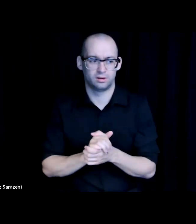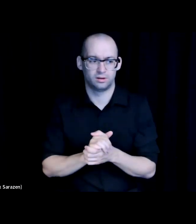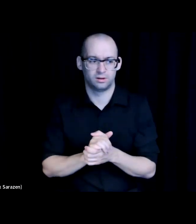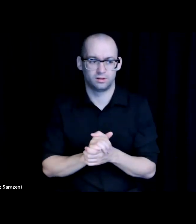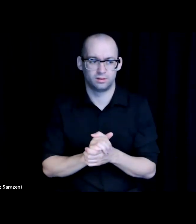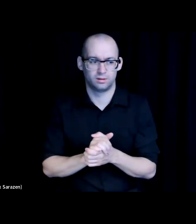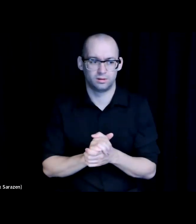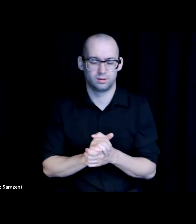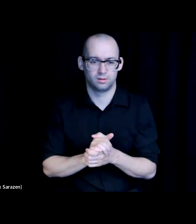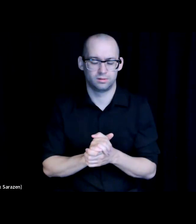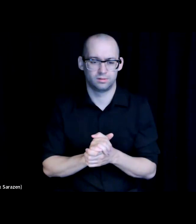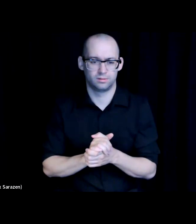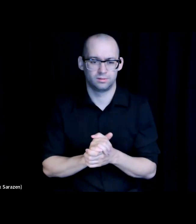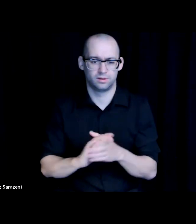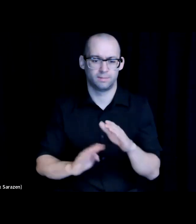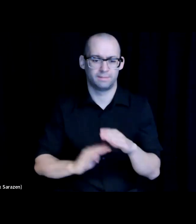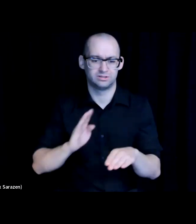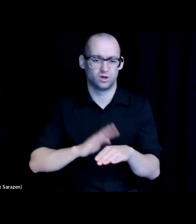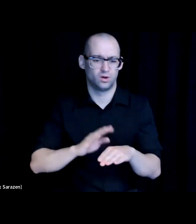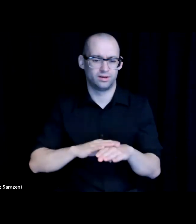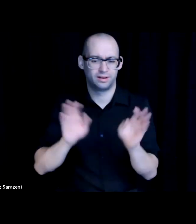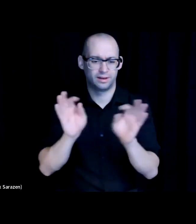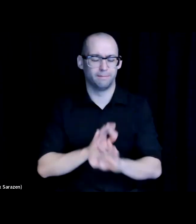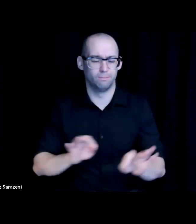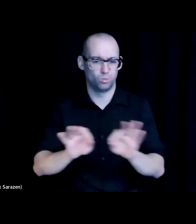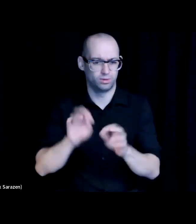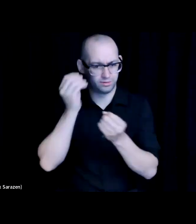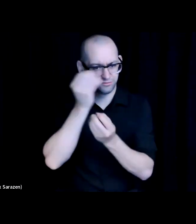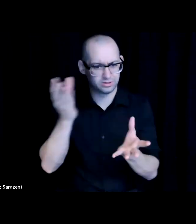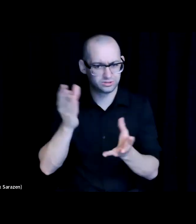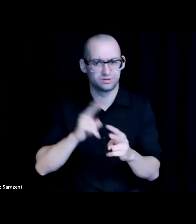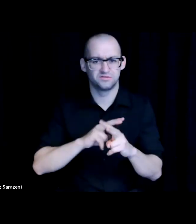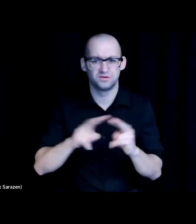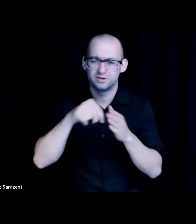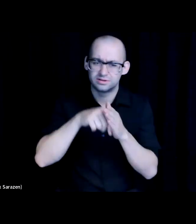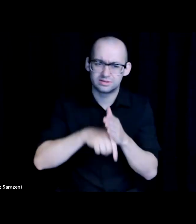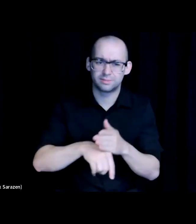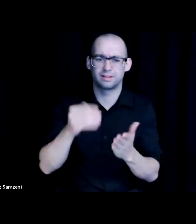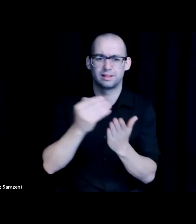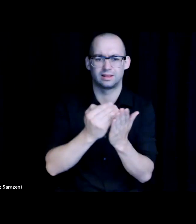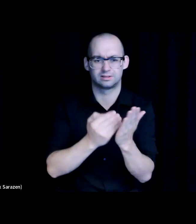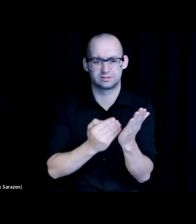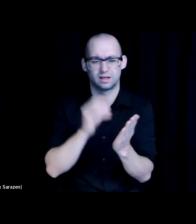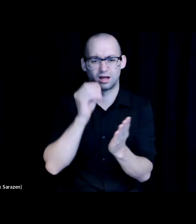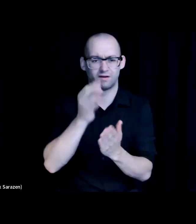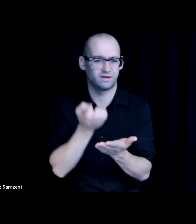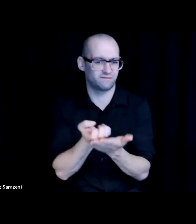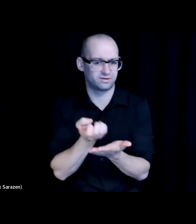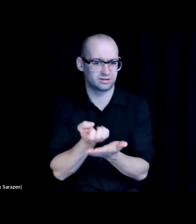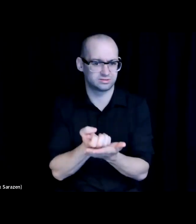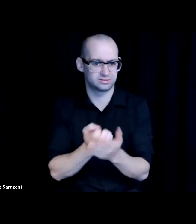they, based on the key informant interviews, developed a pretty comprehensive list of evidence-based